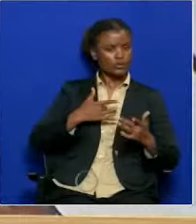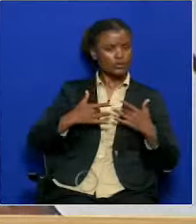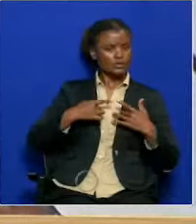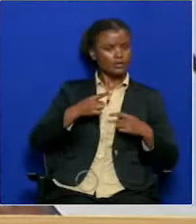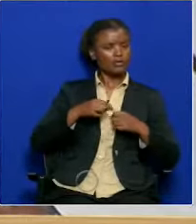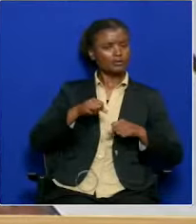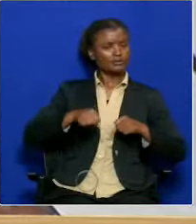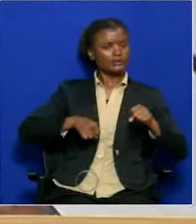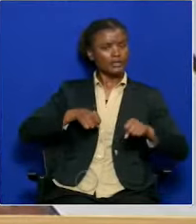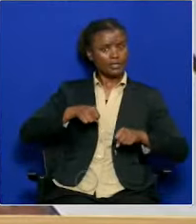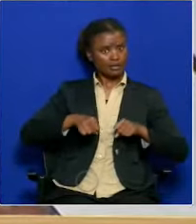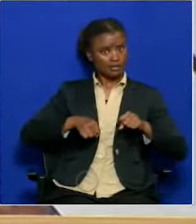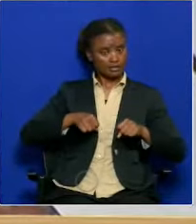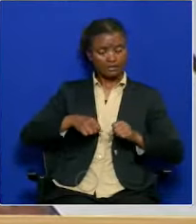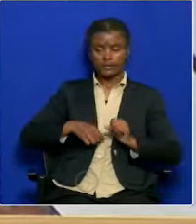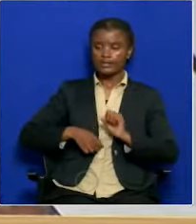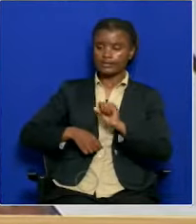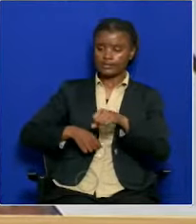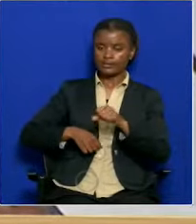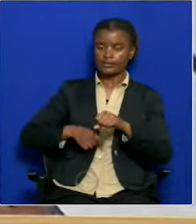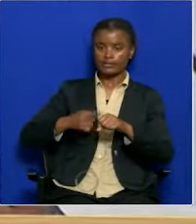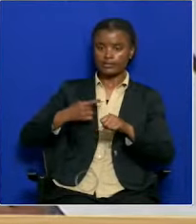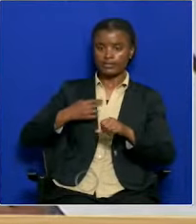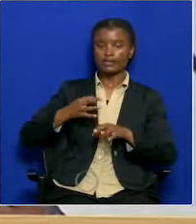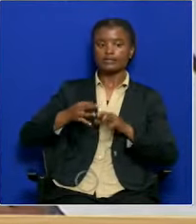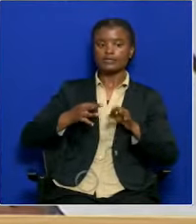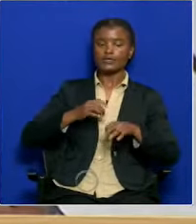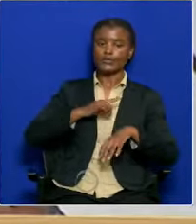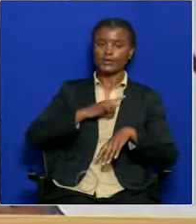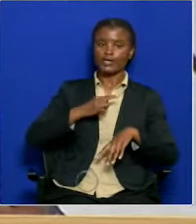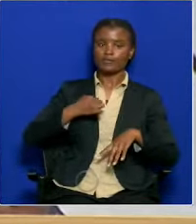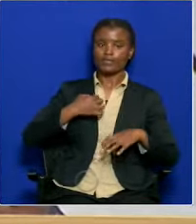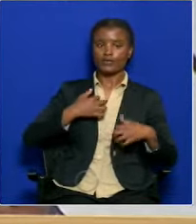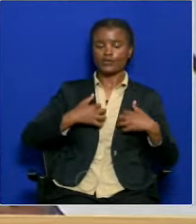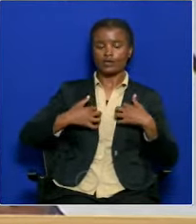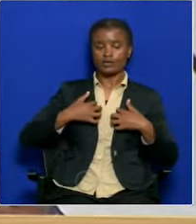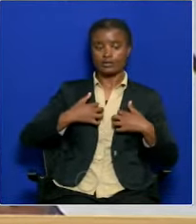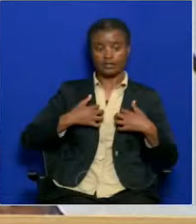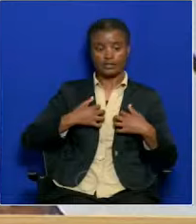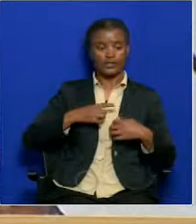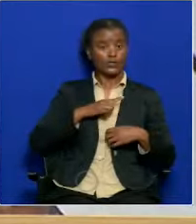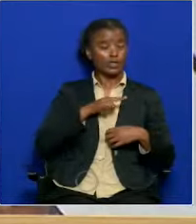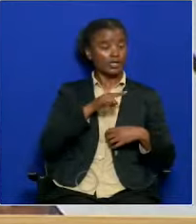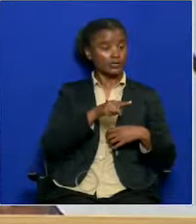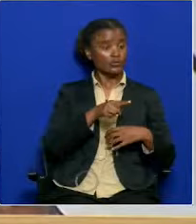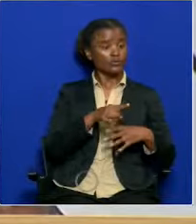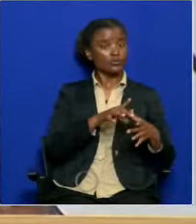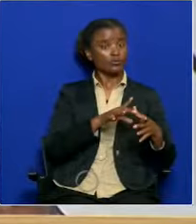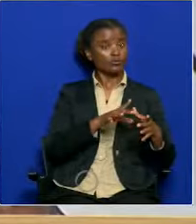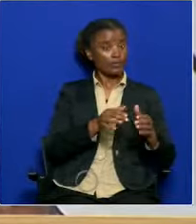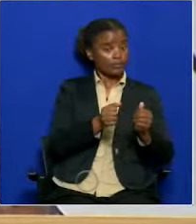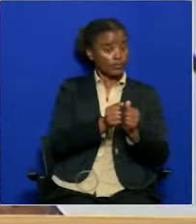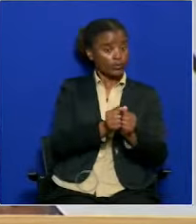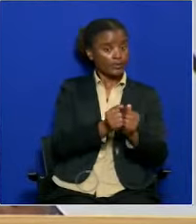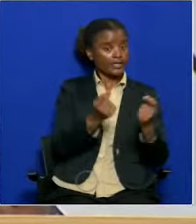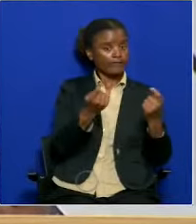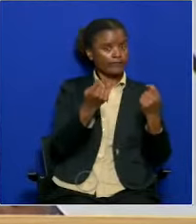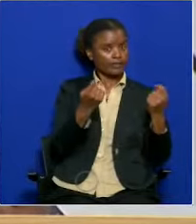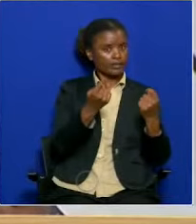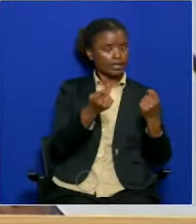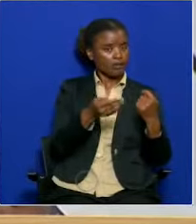yeah. Yeah, I can explain why I was worried. You were at an event together. Yeah, we went to police day